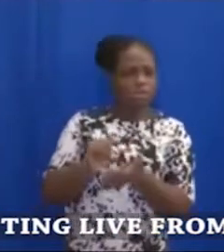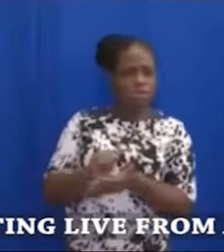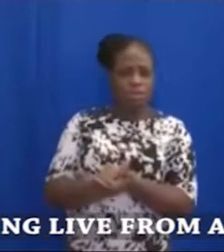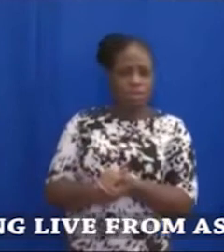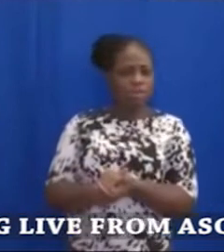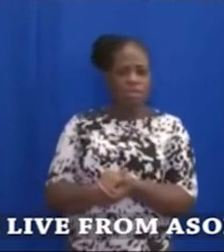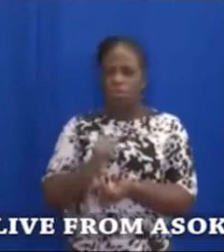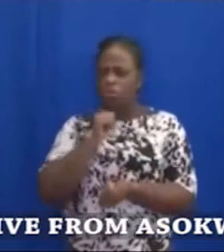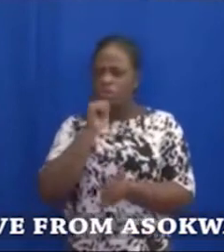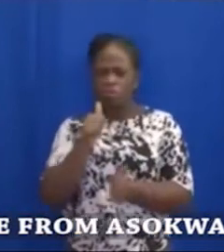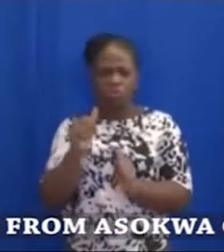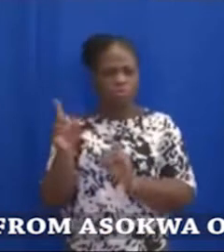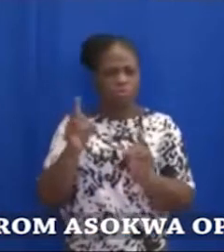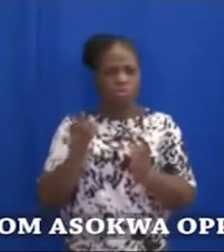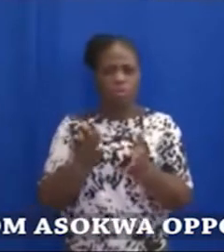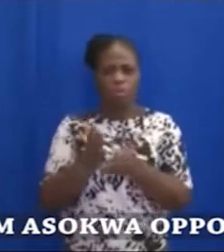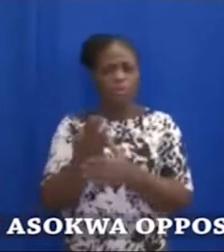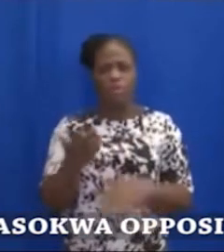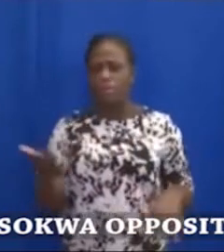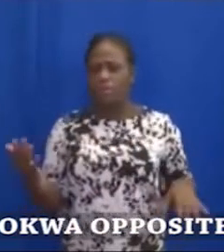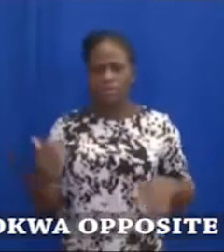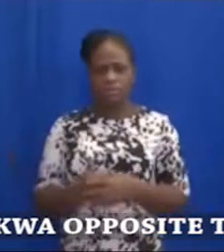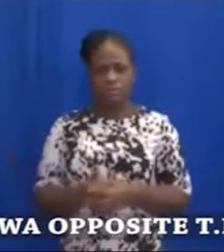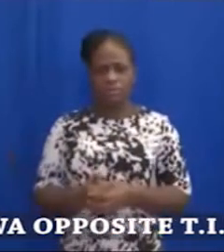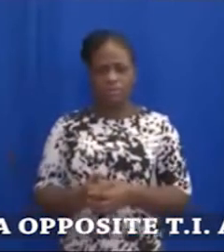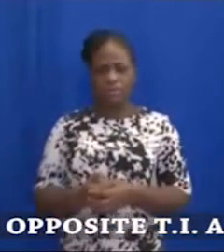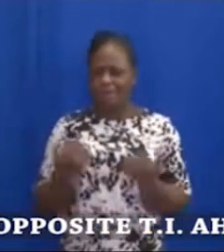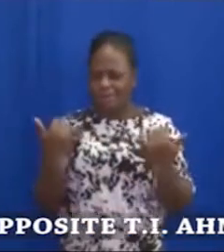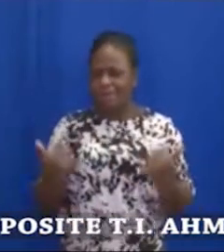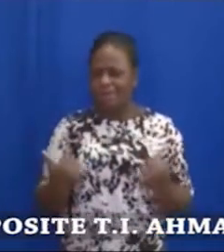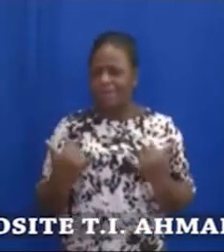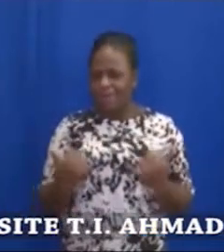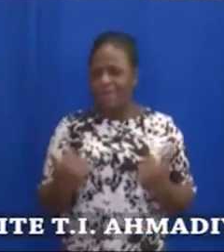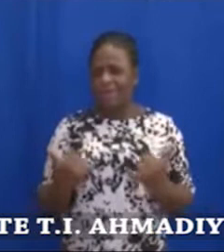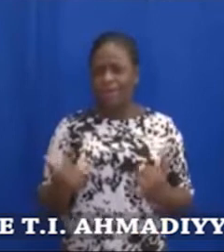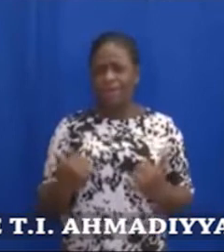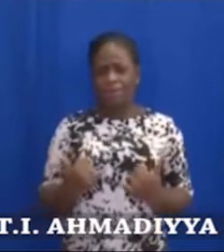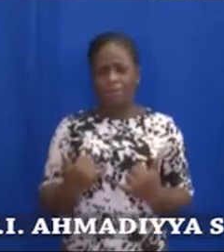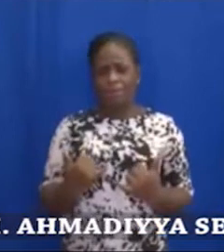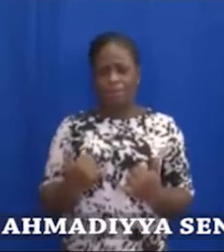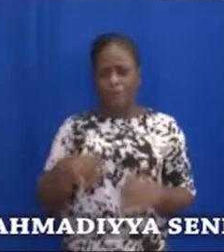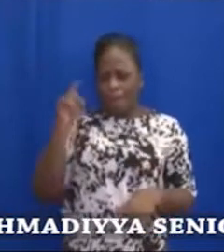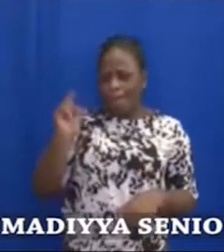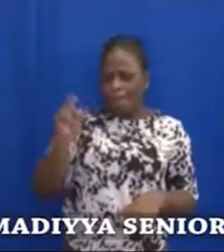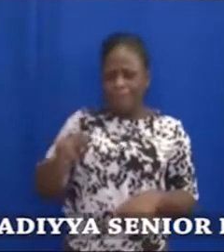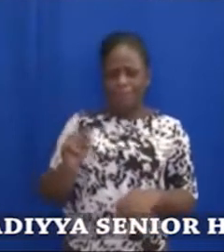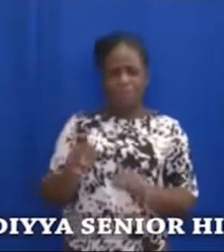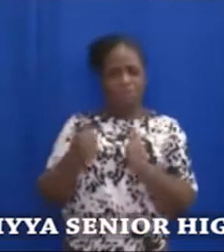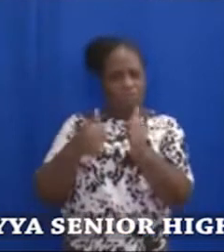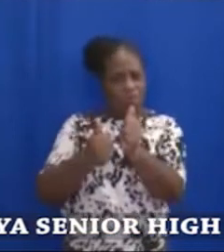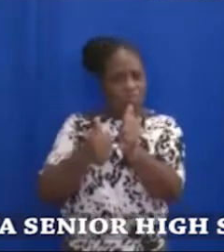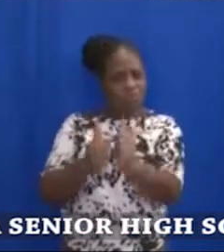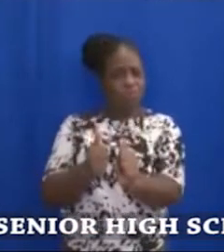guard down. Now more than ever, we have to adhere to mask